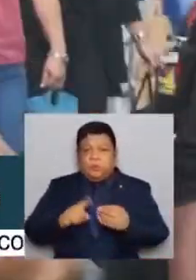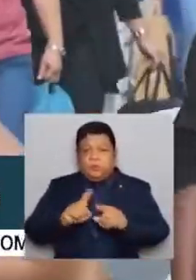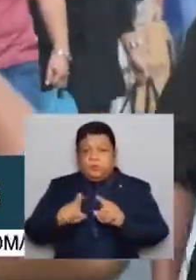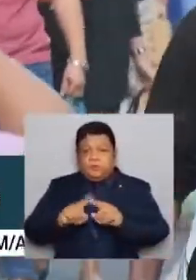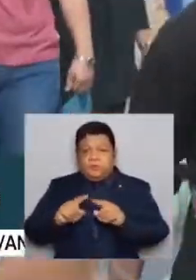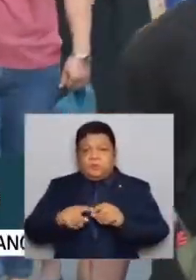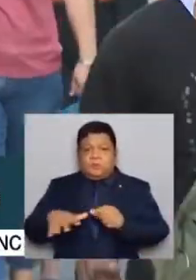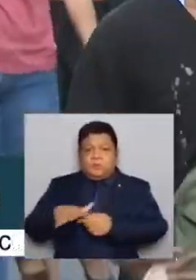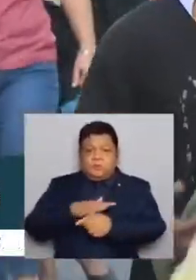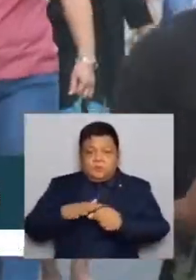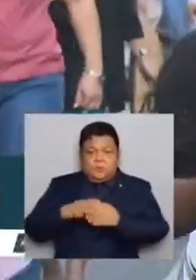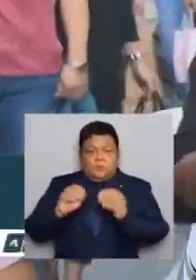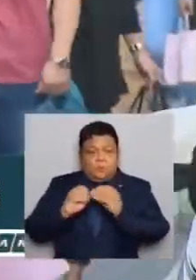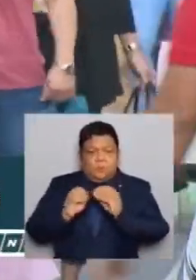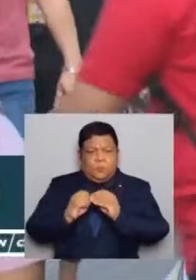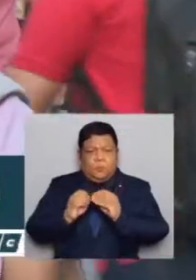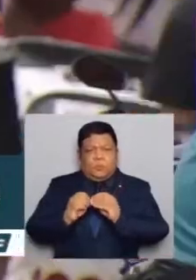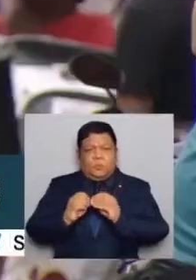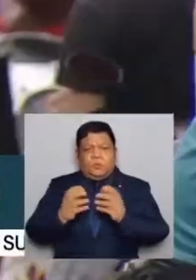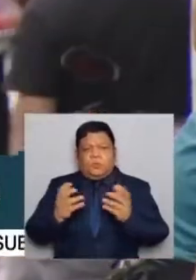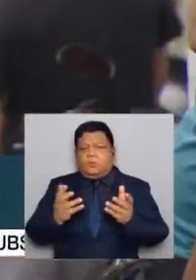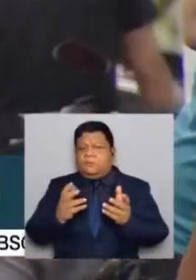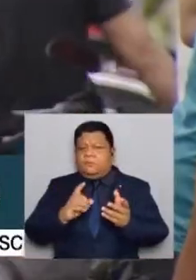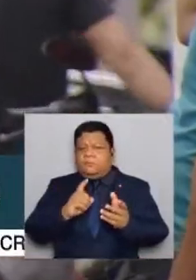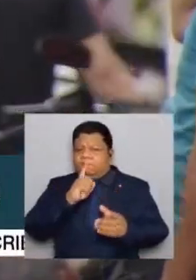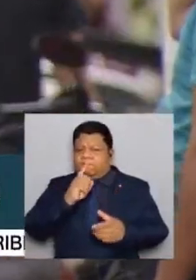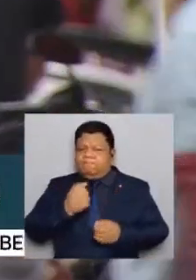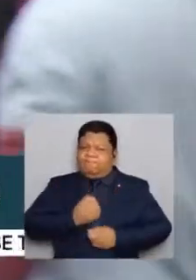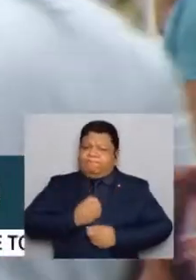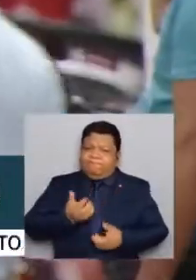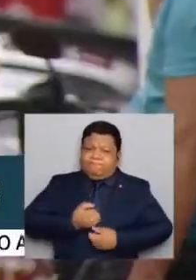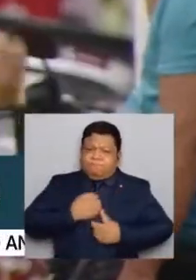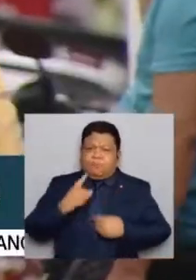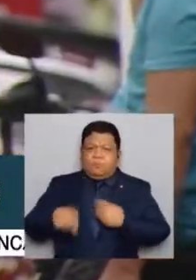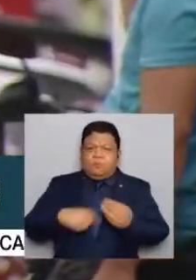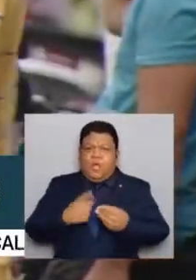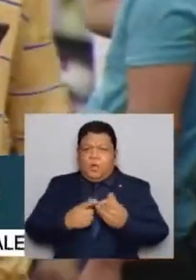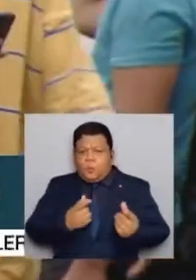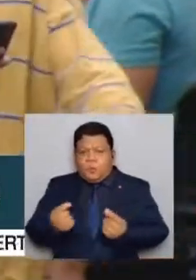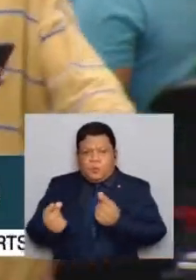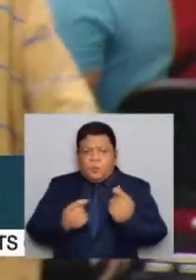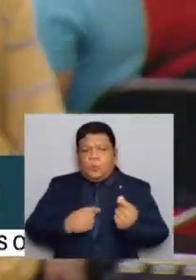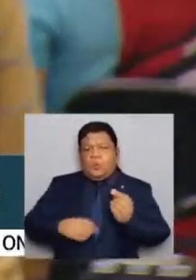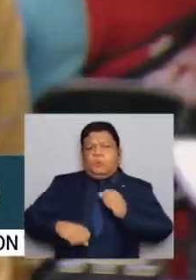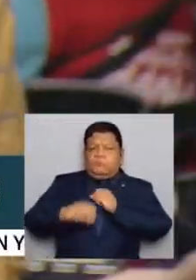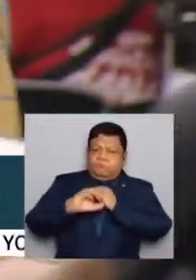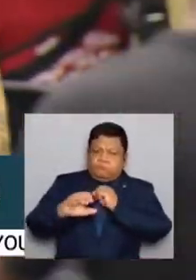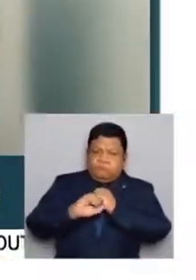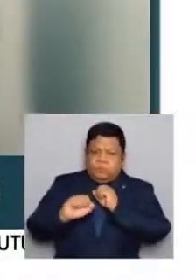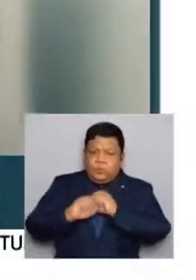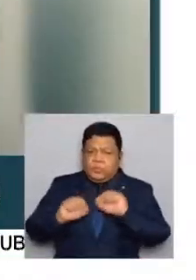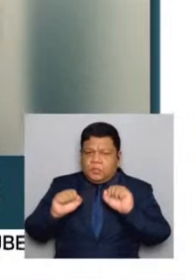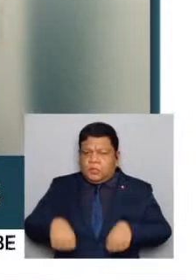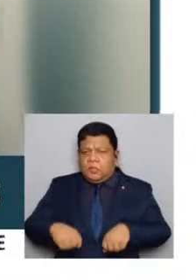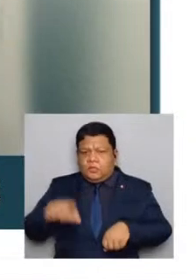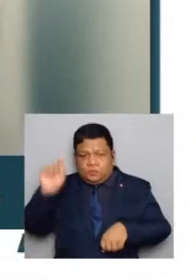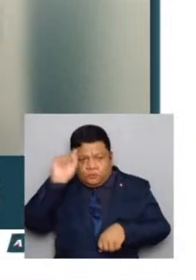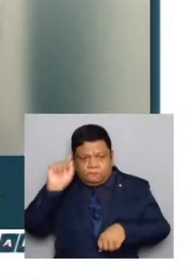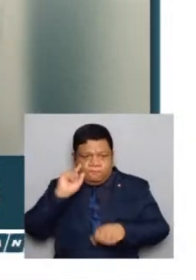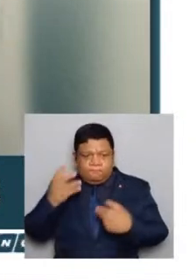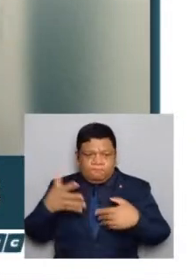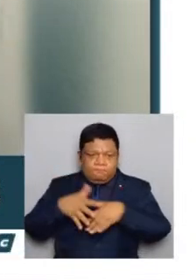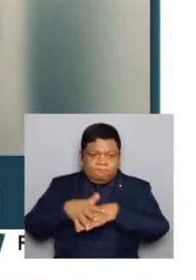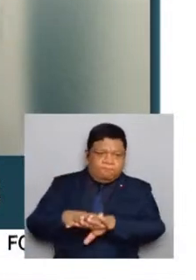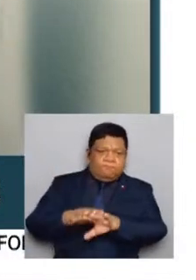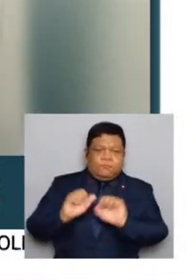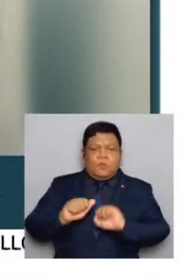really being very vocal about what they are doing to promote gender inclusive workplaces, to recognize how they